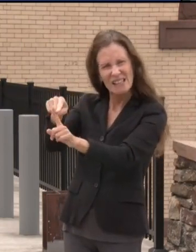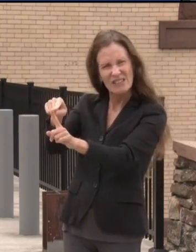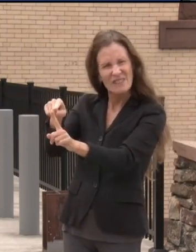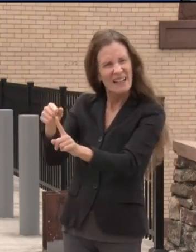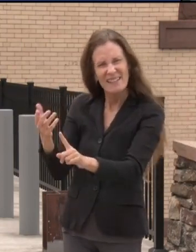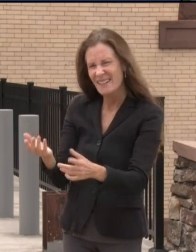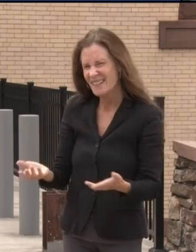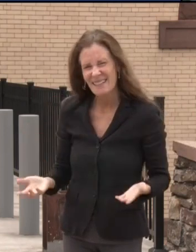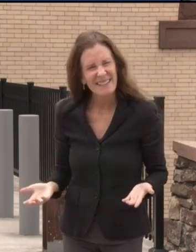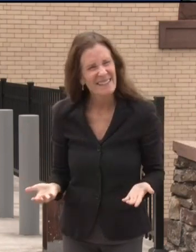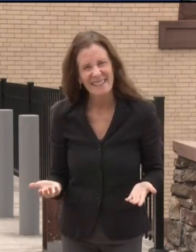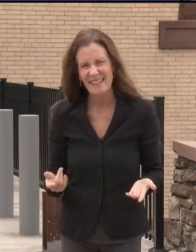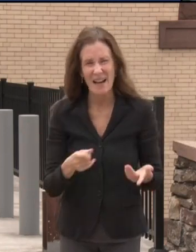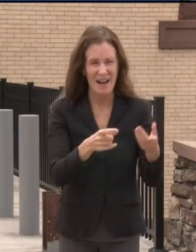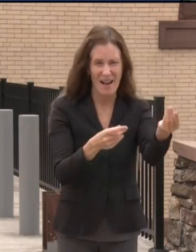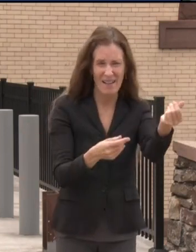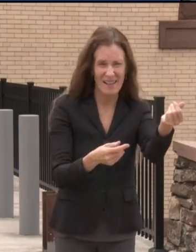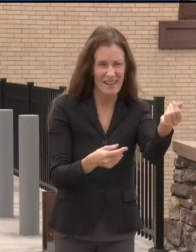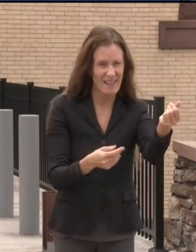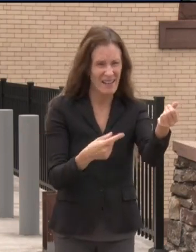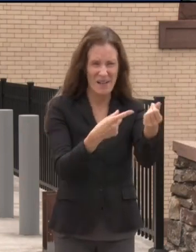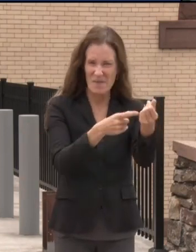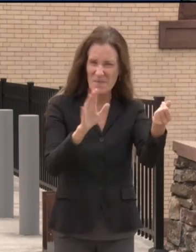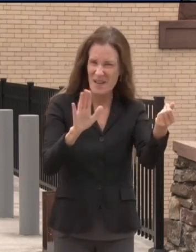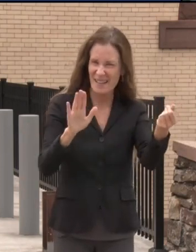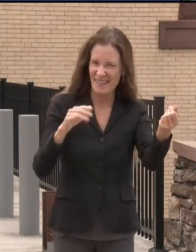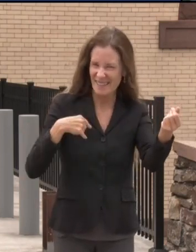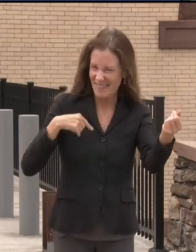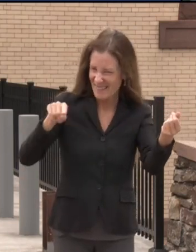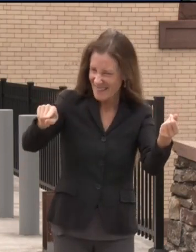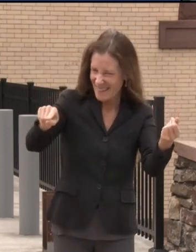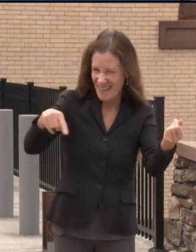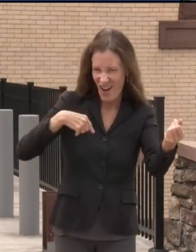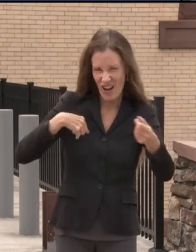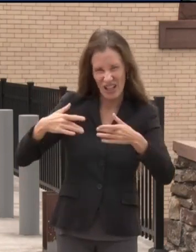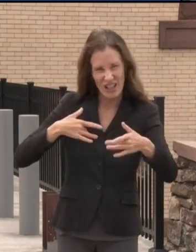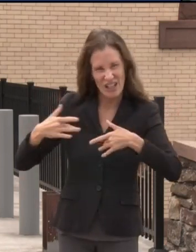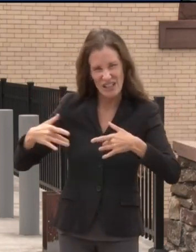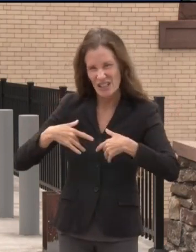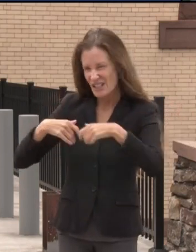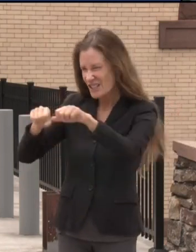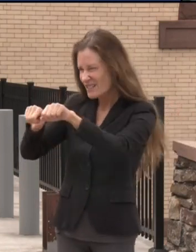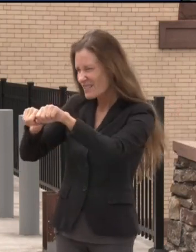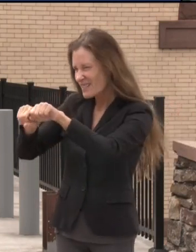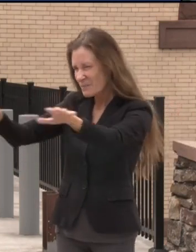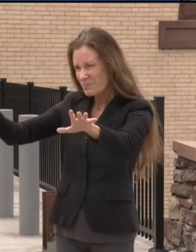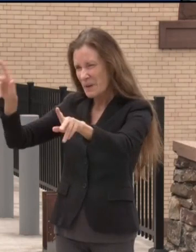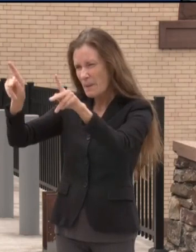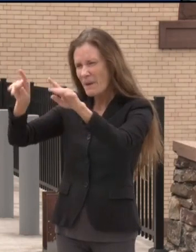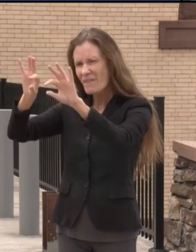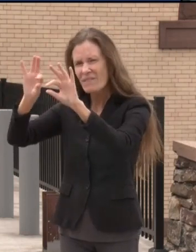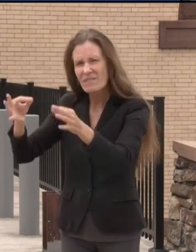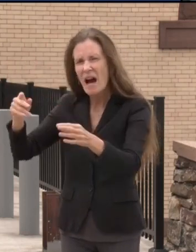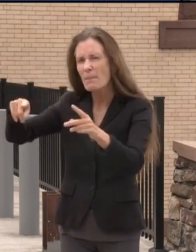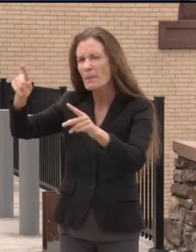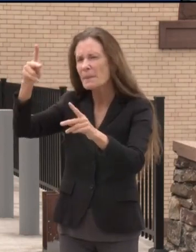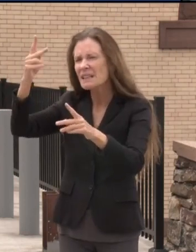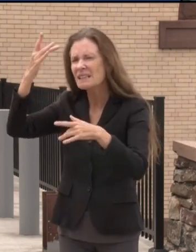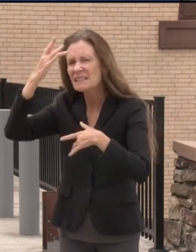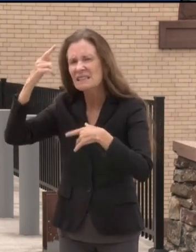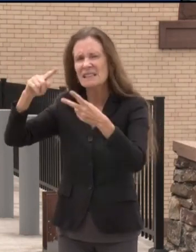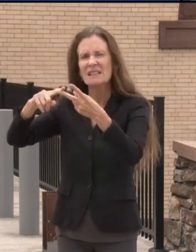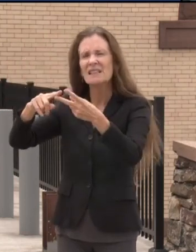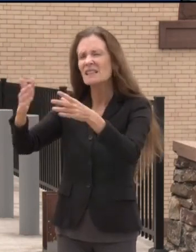is that concerned about their family that they leave, either for without pay or just